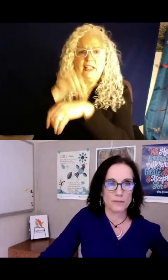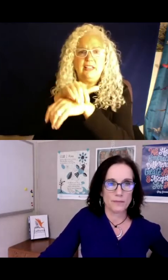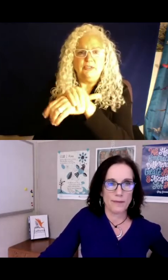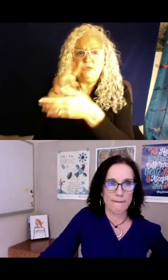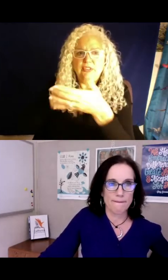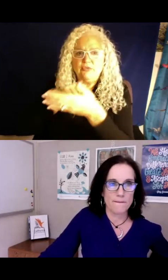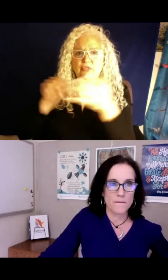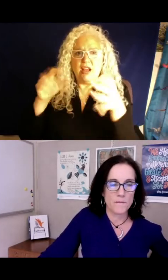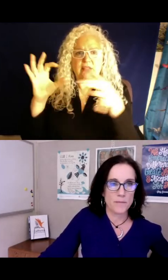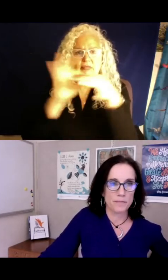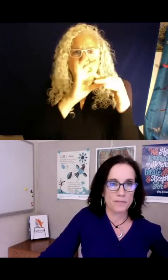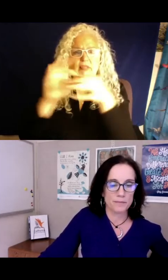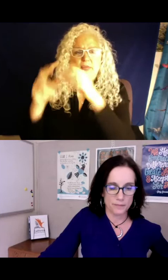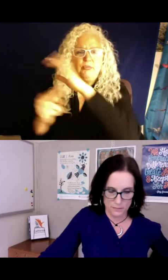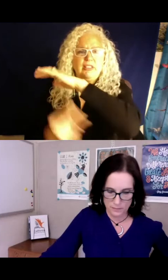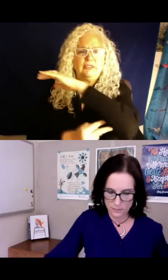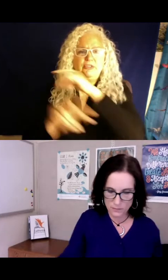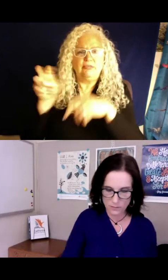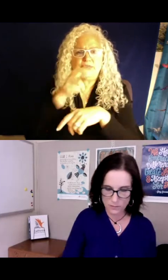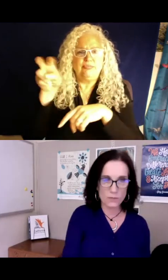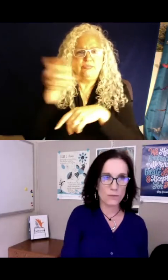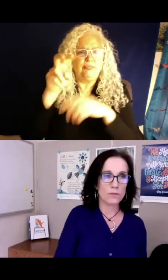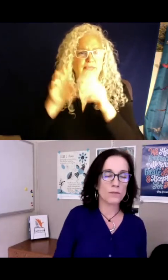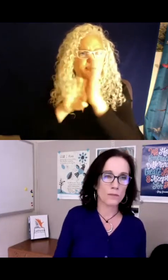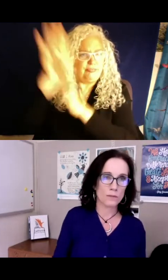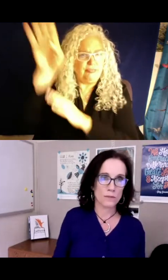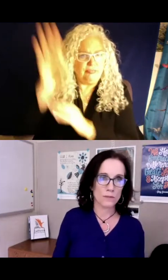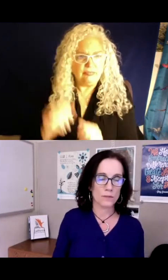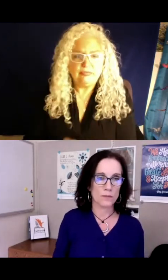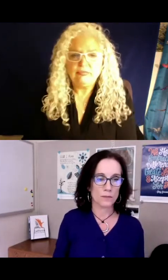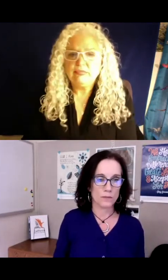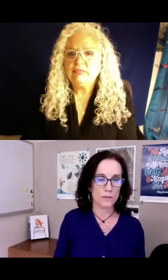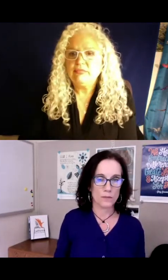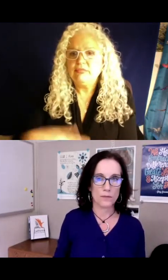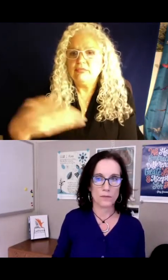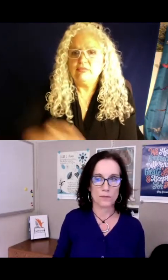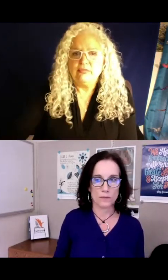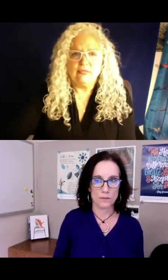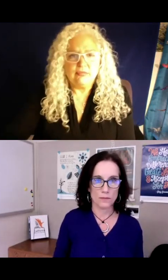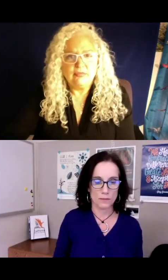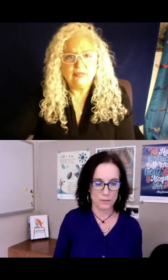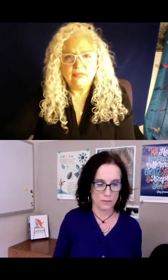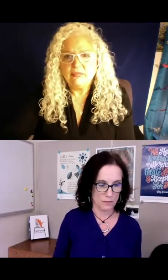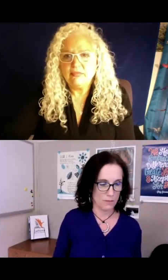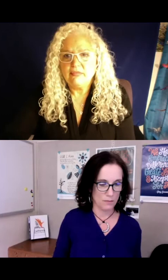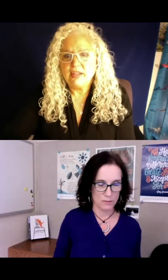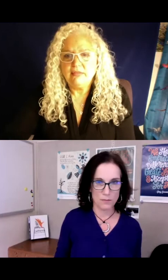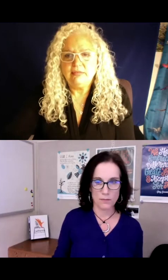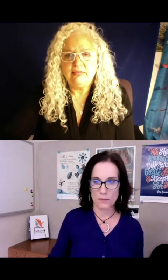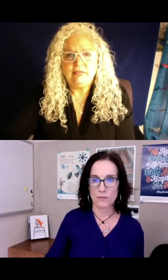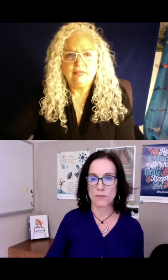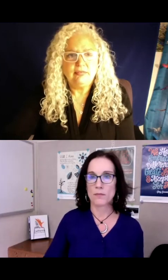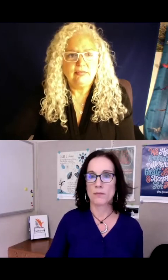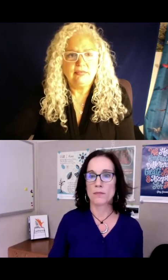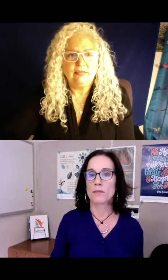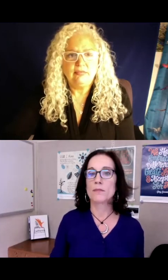ASL, they can apply that to learn English, and it's a bridge to developing their reading and